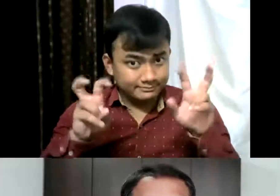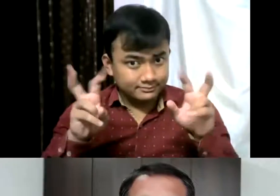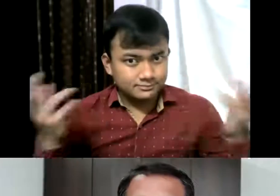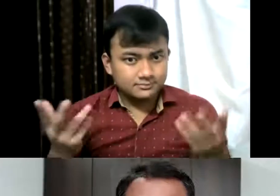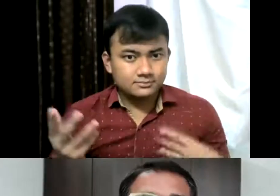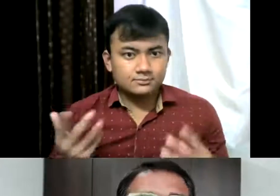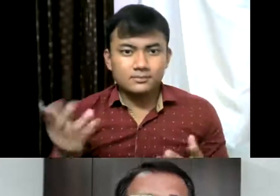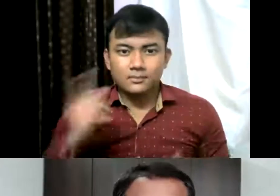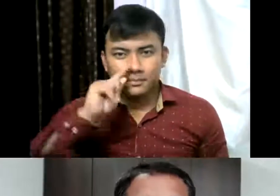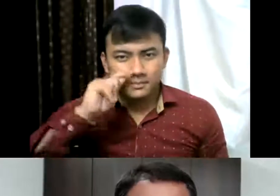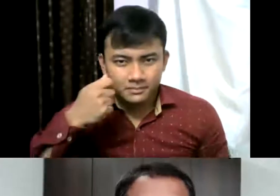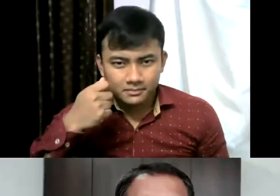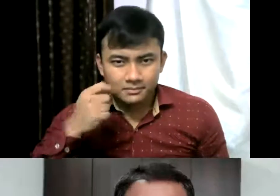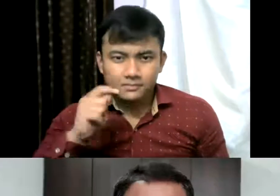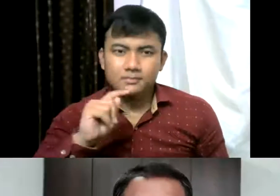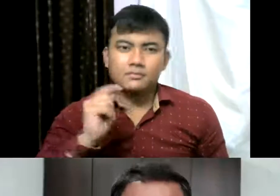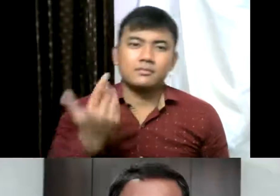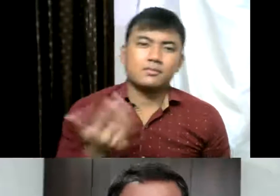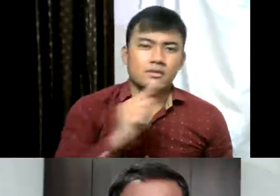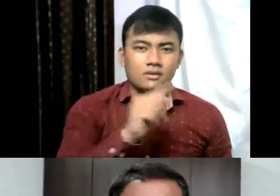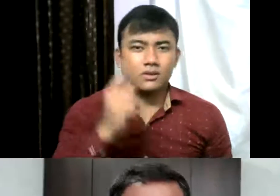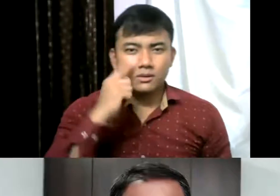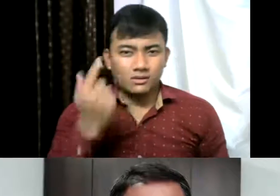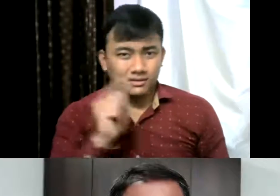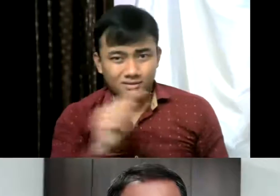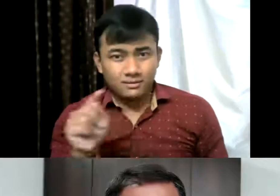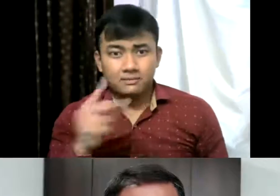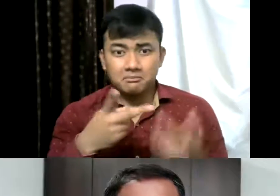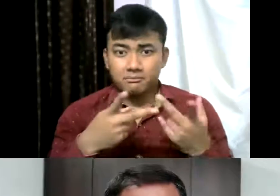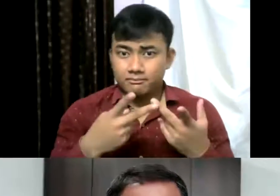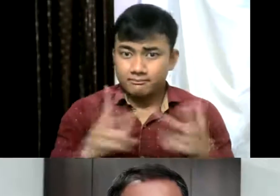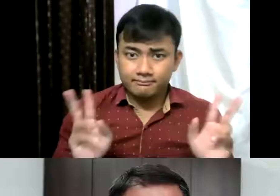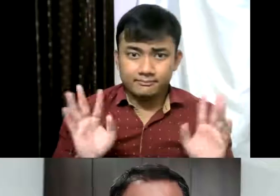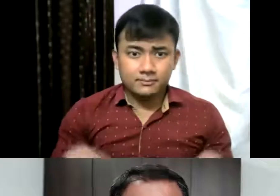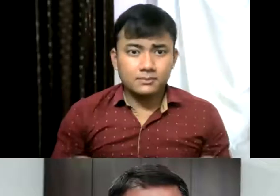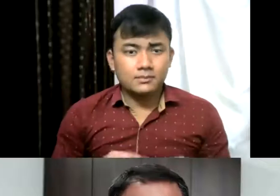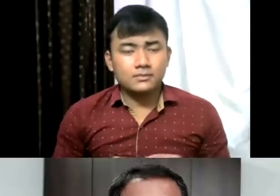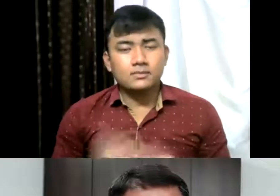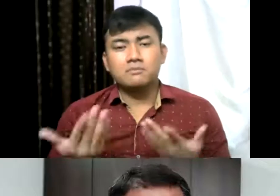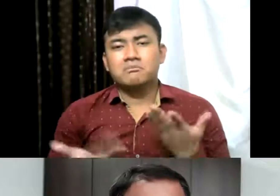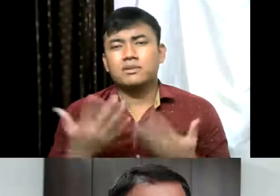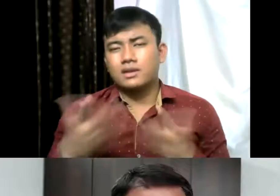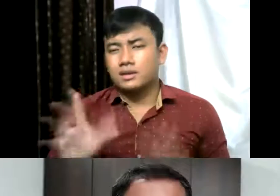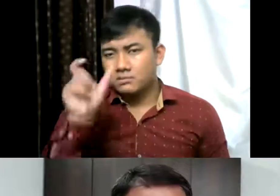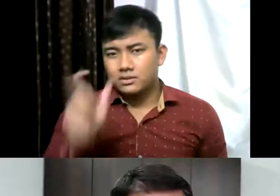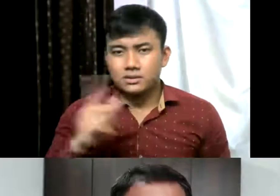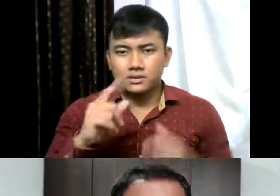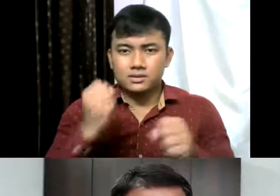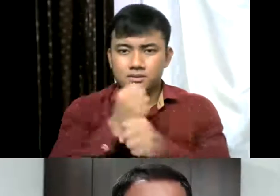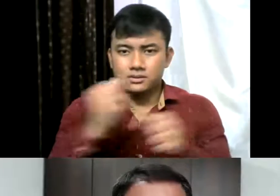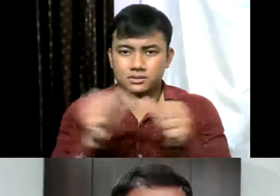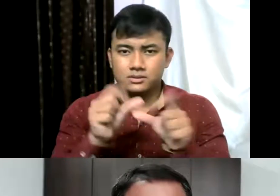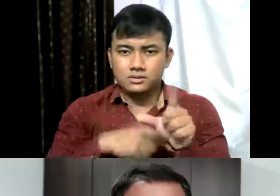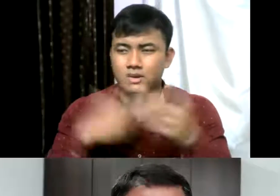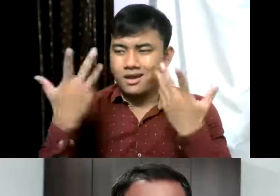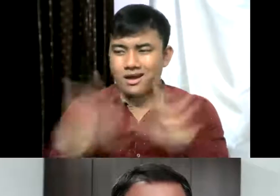men who have sex with men, broad categorization, not necessarily classifying and articulating as gay, LGBT, or whatever the narrowness within